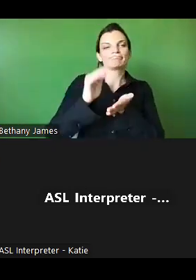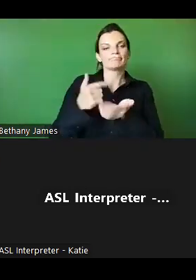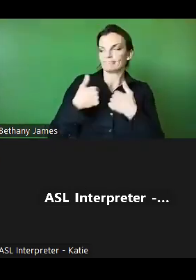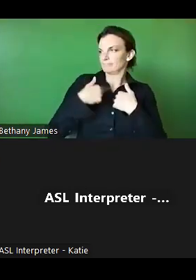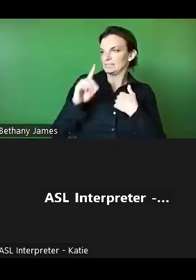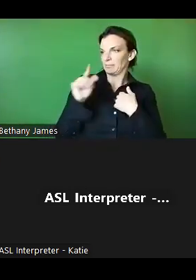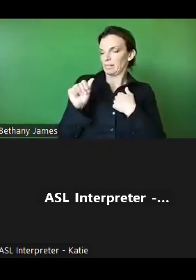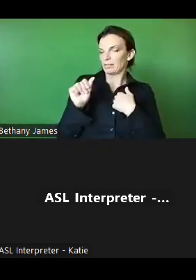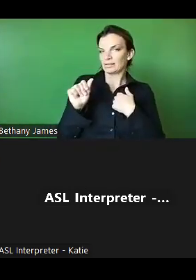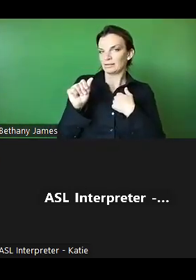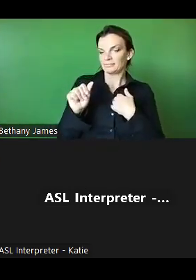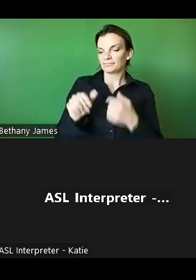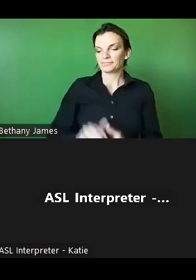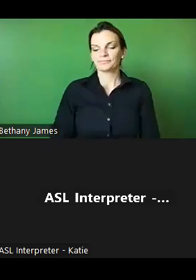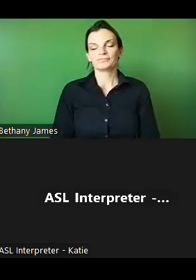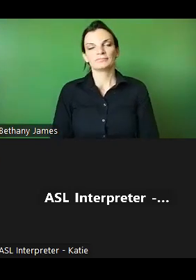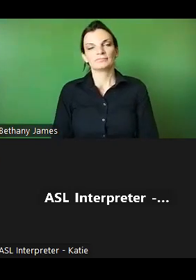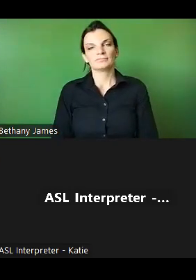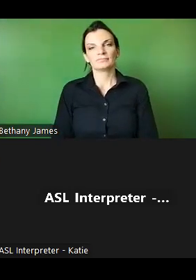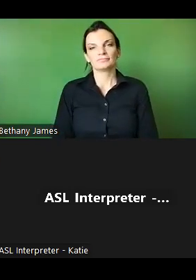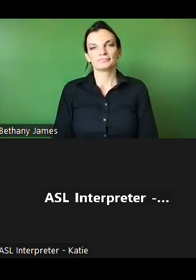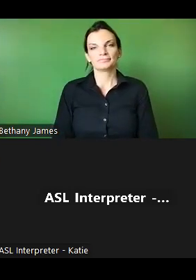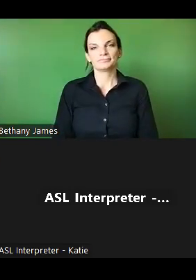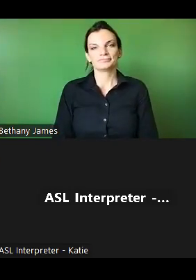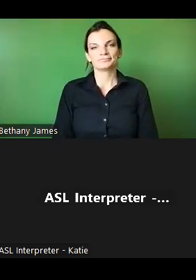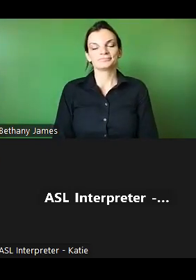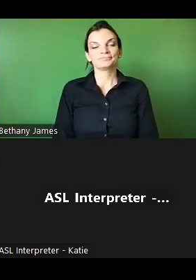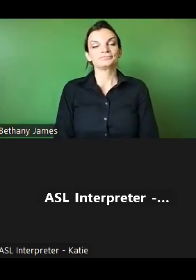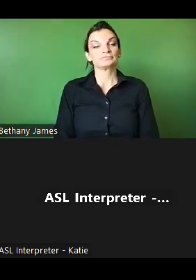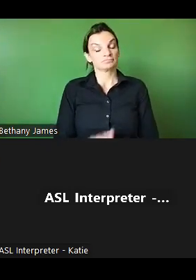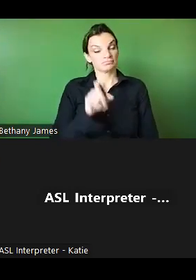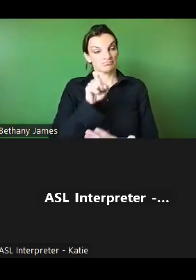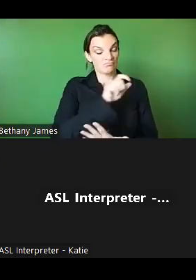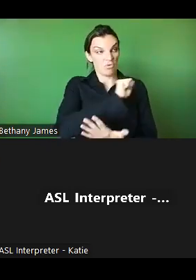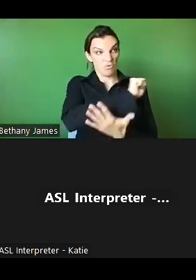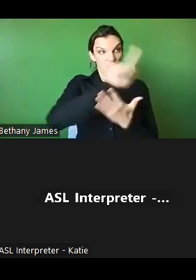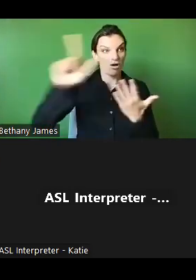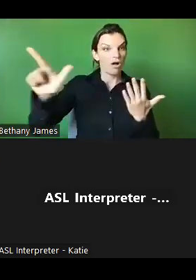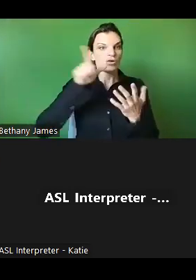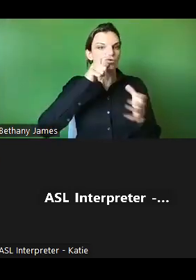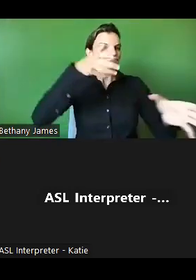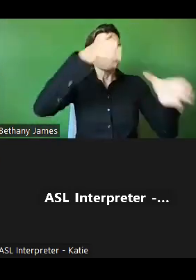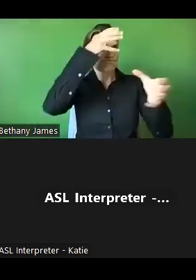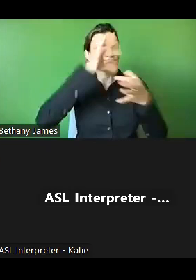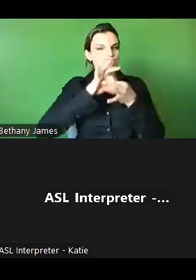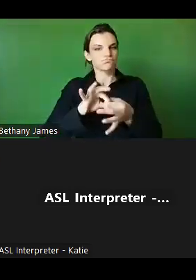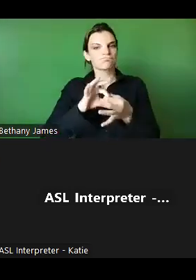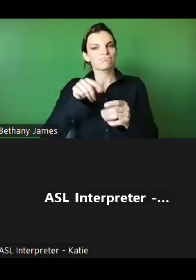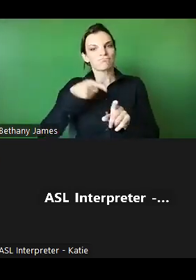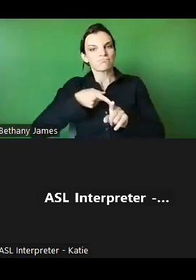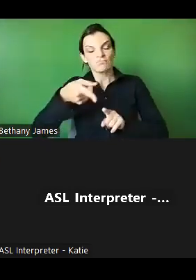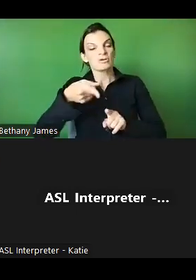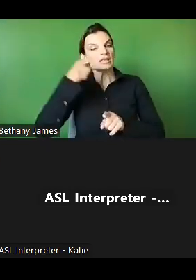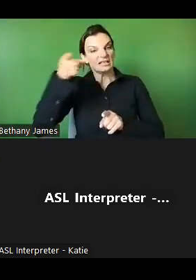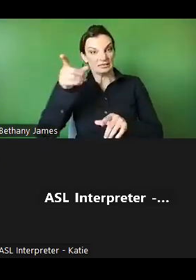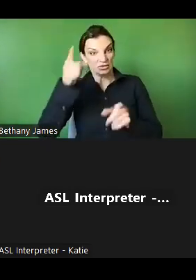while not everyone in this academic field feels that way, that is certainly a prominent view. And I think it's one